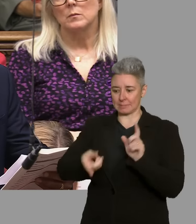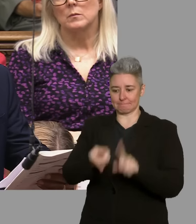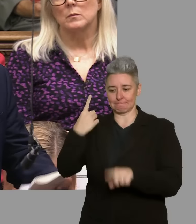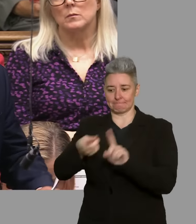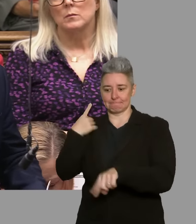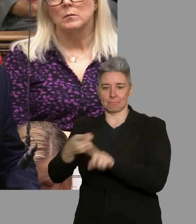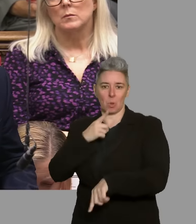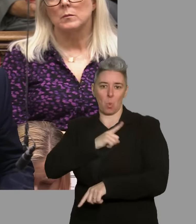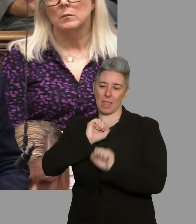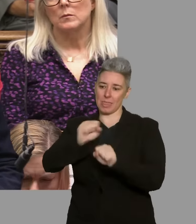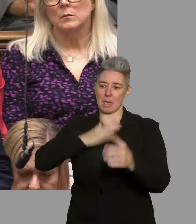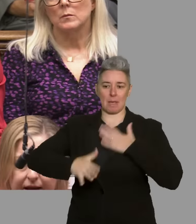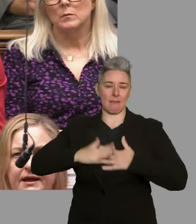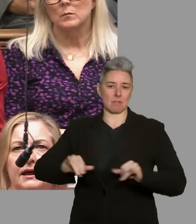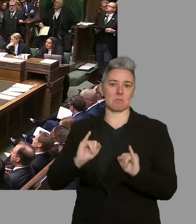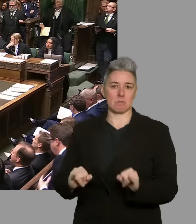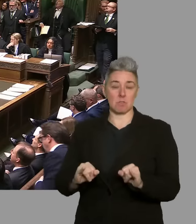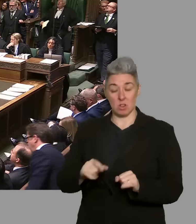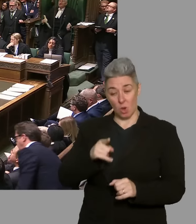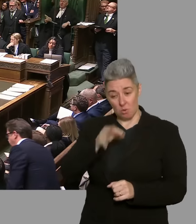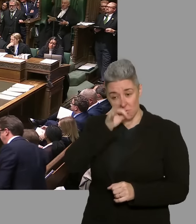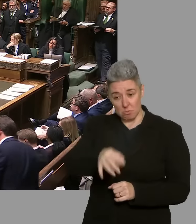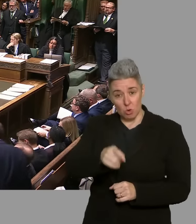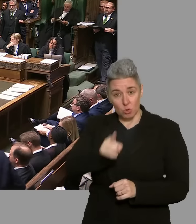a risk to public safety?